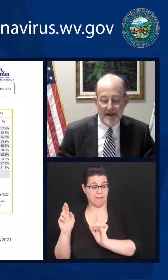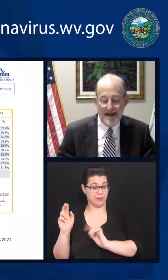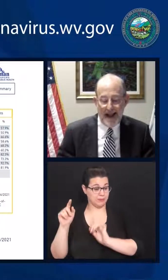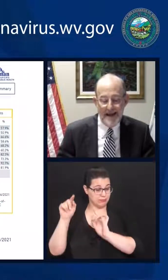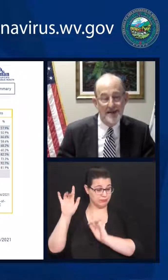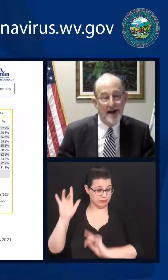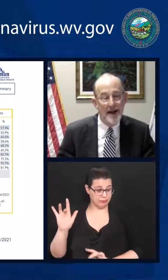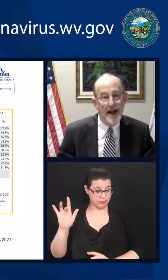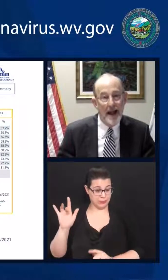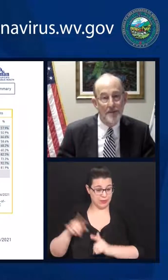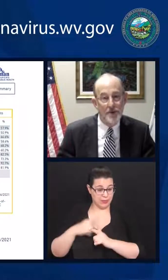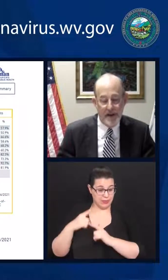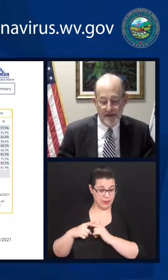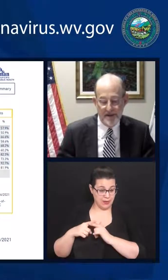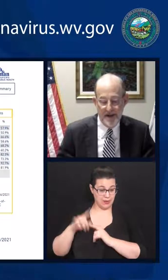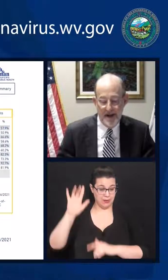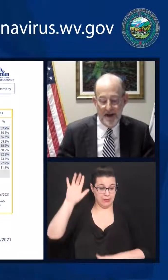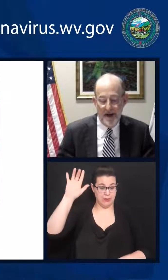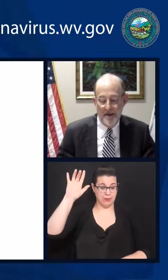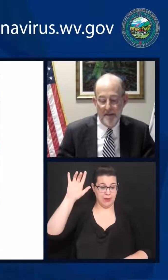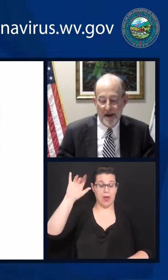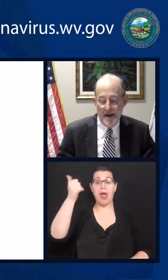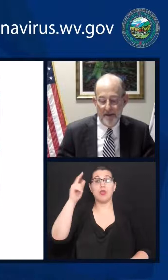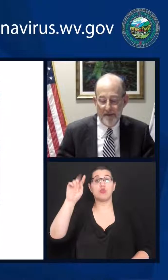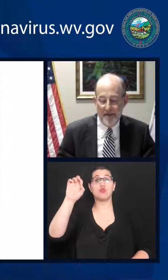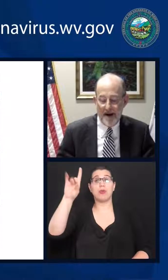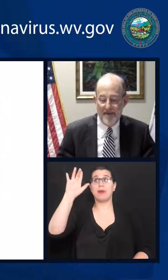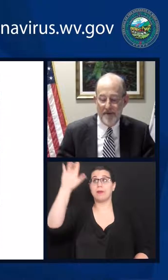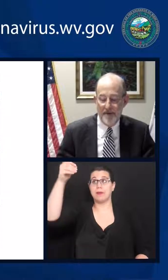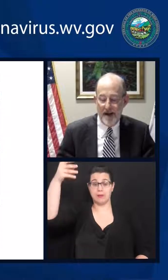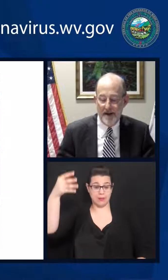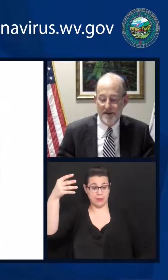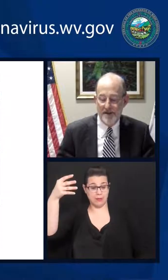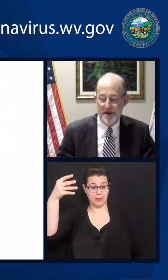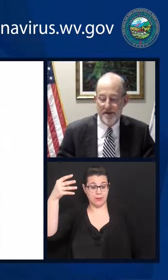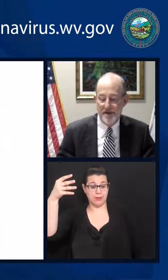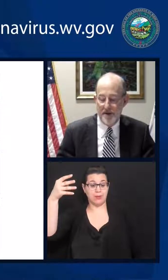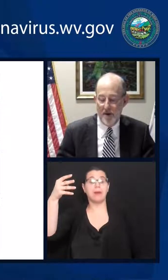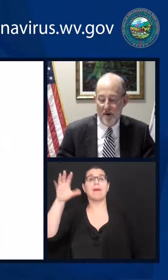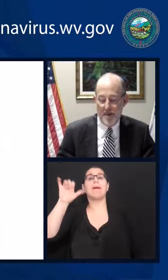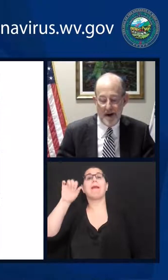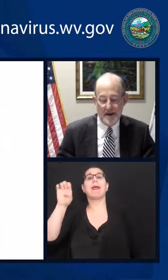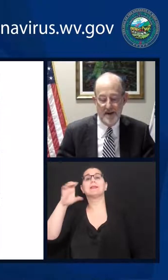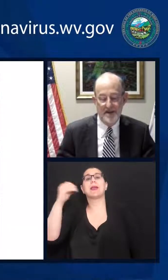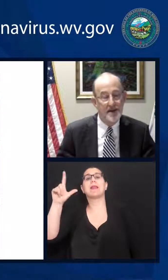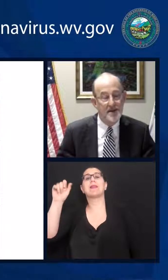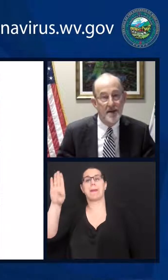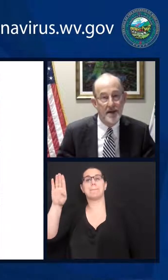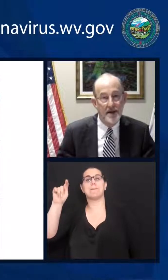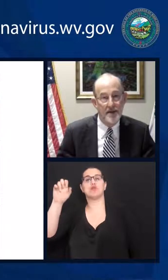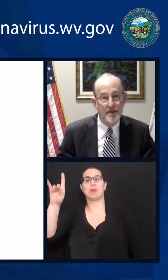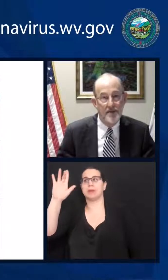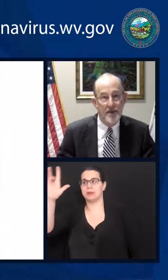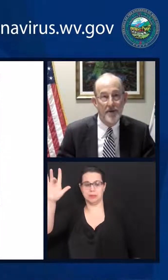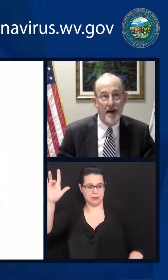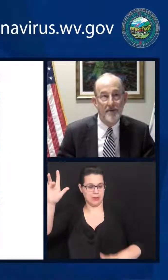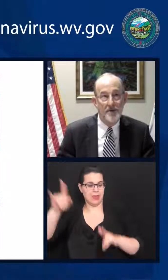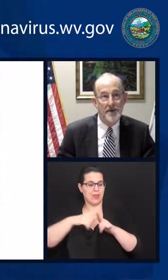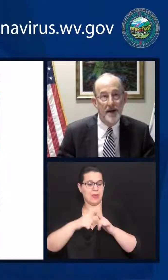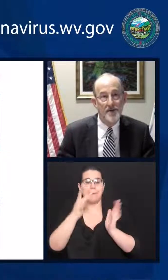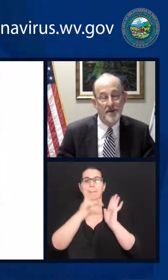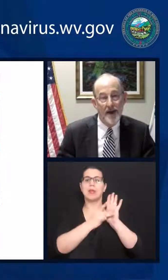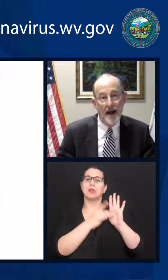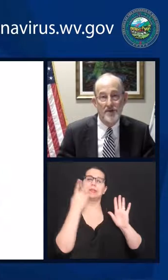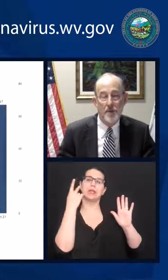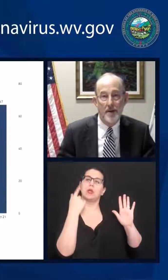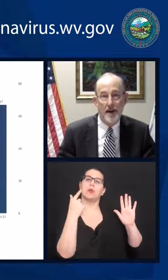then select case and lab trends. In the middle of the graph for deaths, there is a gold box that says click here to view the